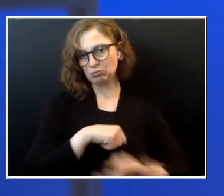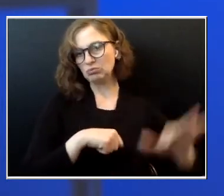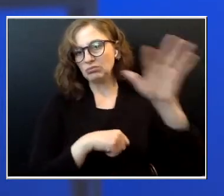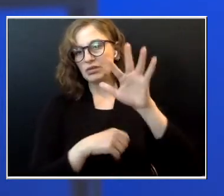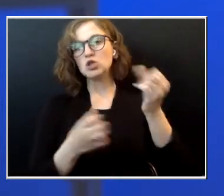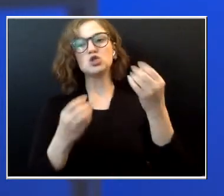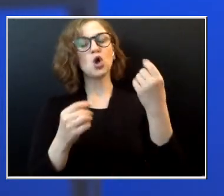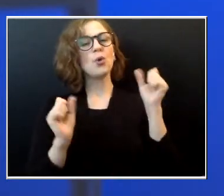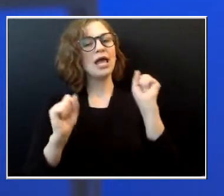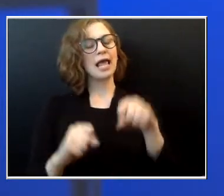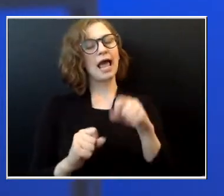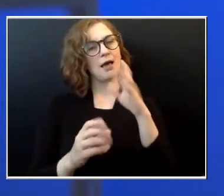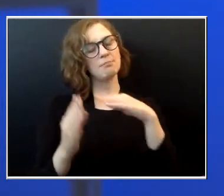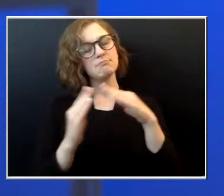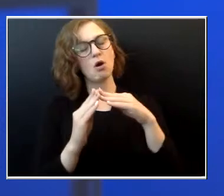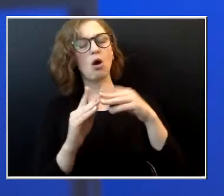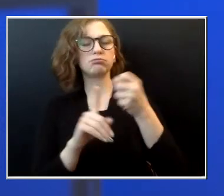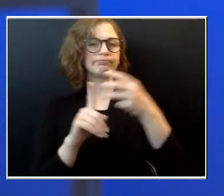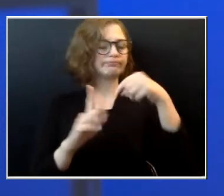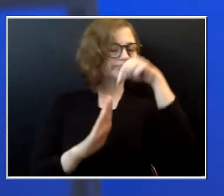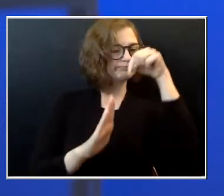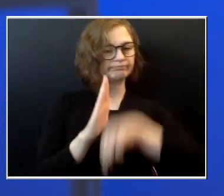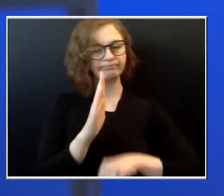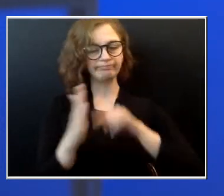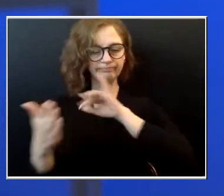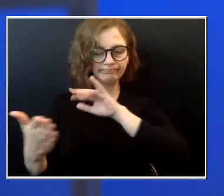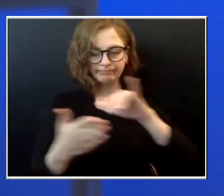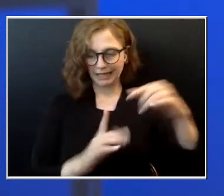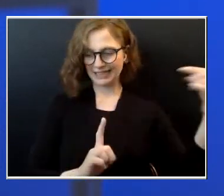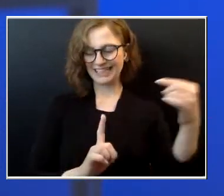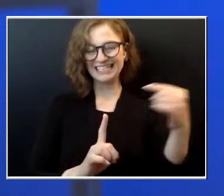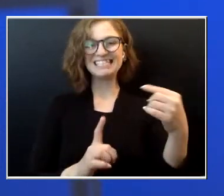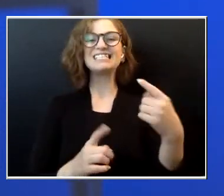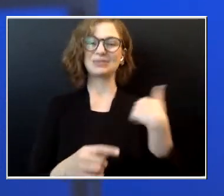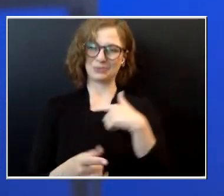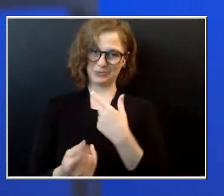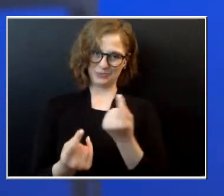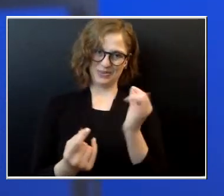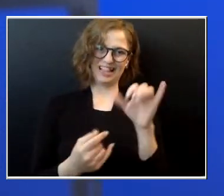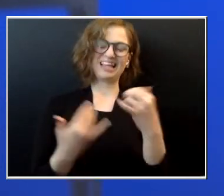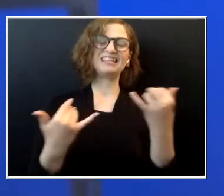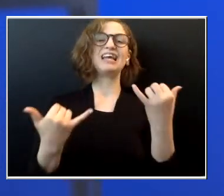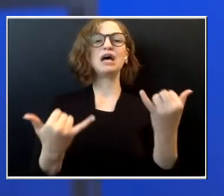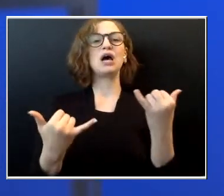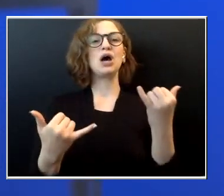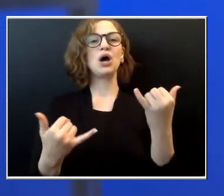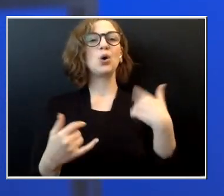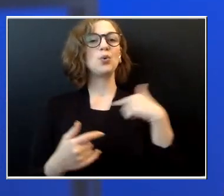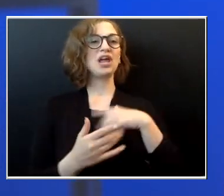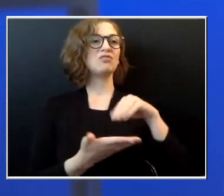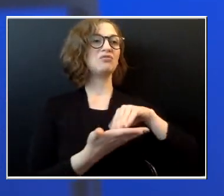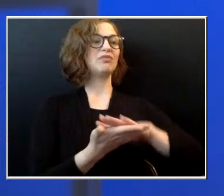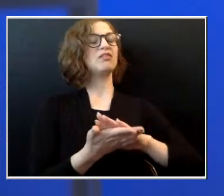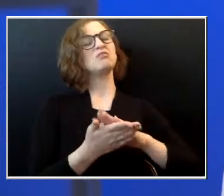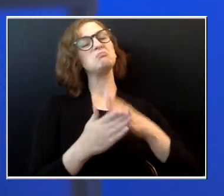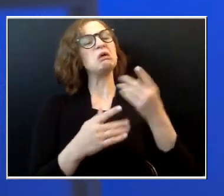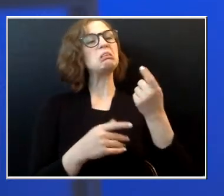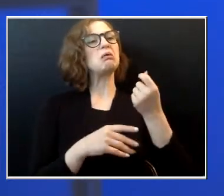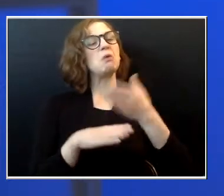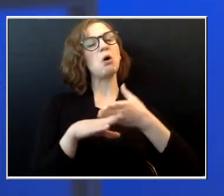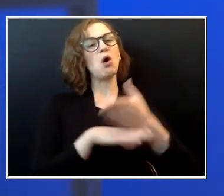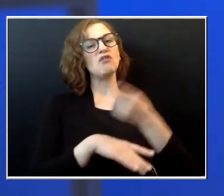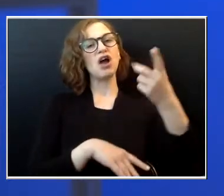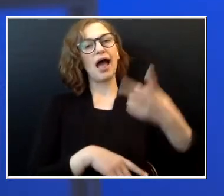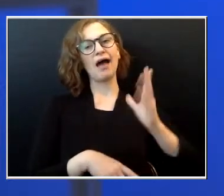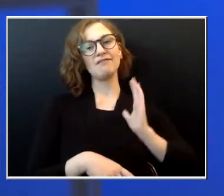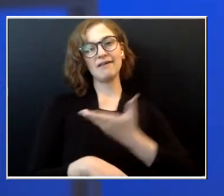that's what we're doing now. And we have entered a little over half the participants in about 2 years that we need